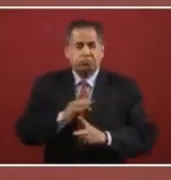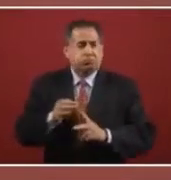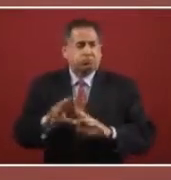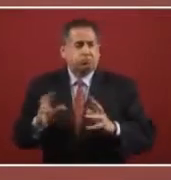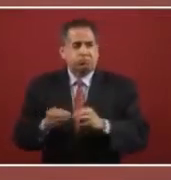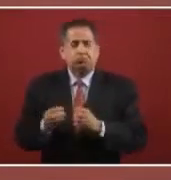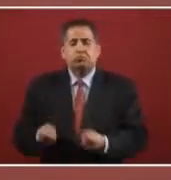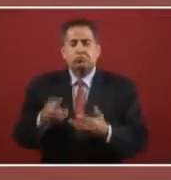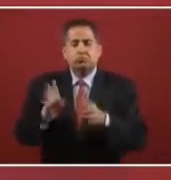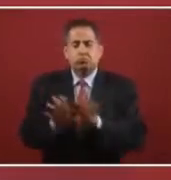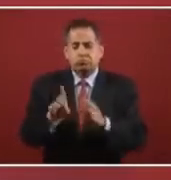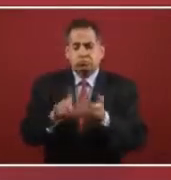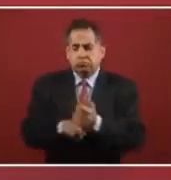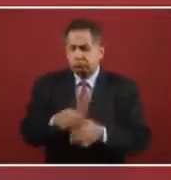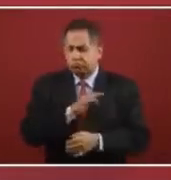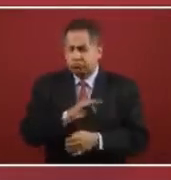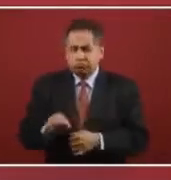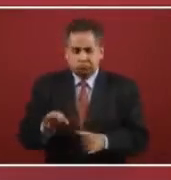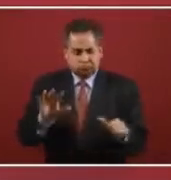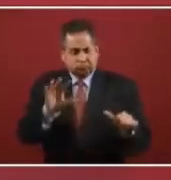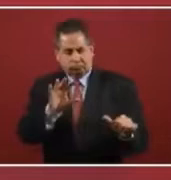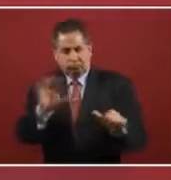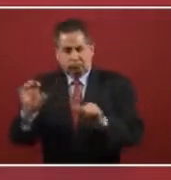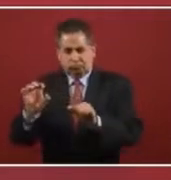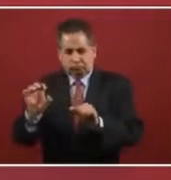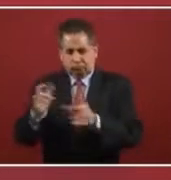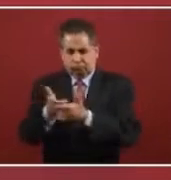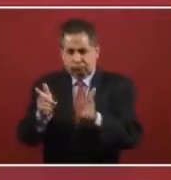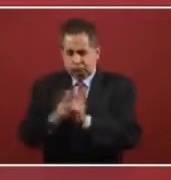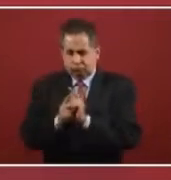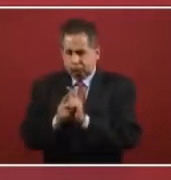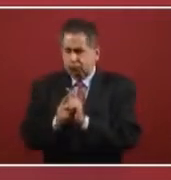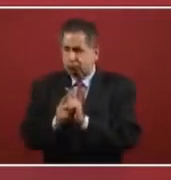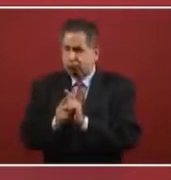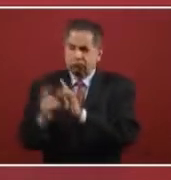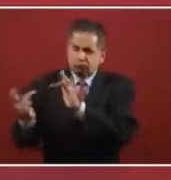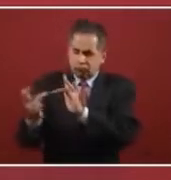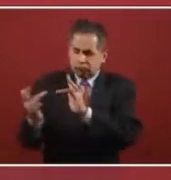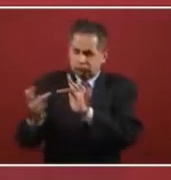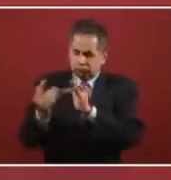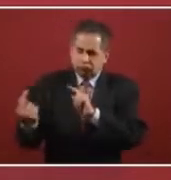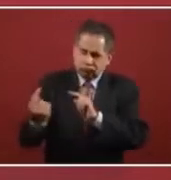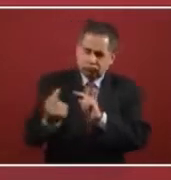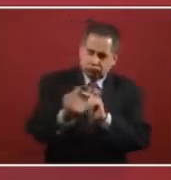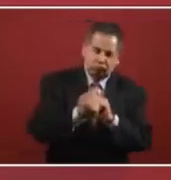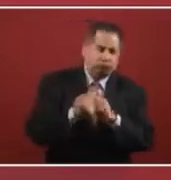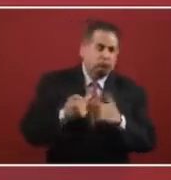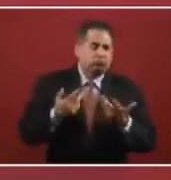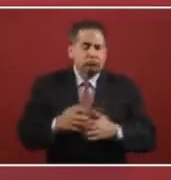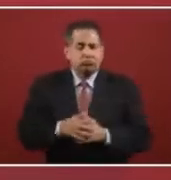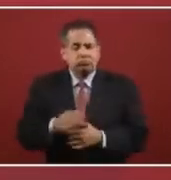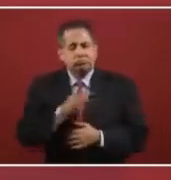about approximately 600 groups that come,